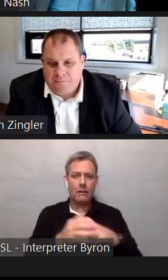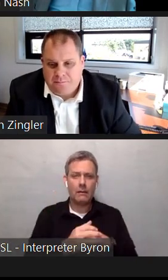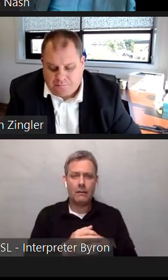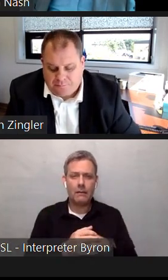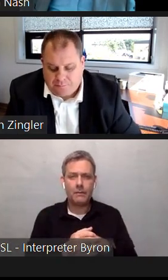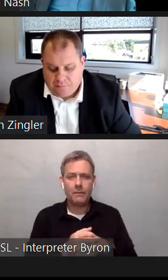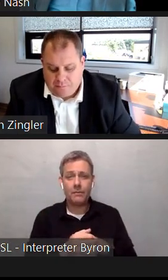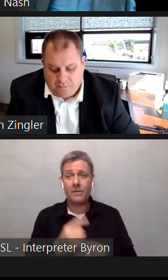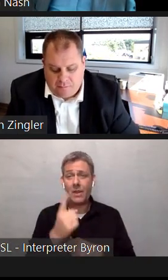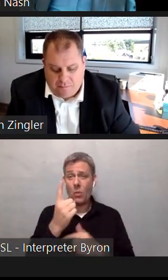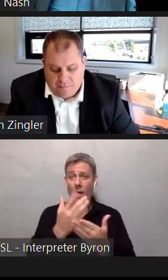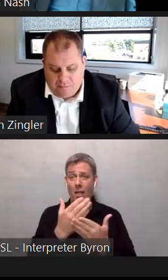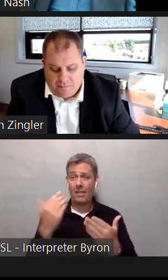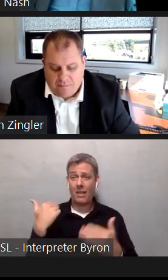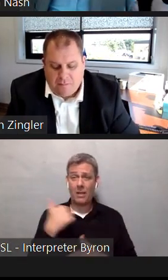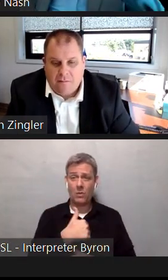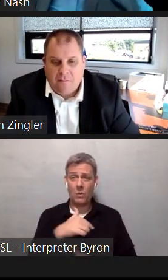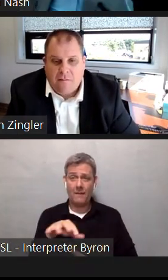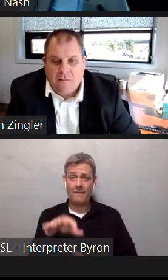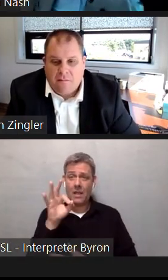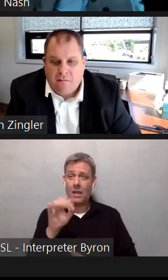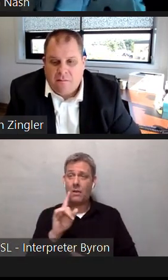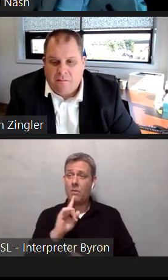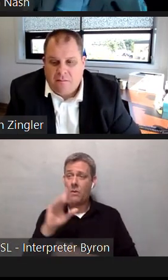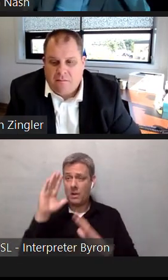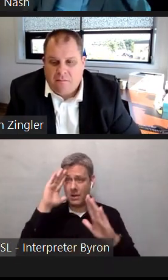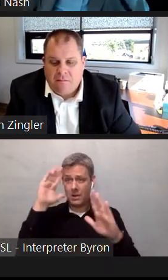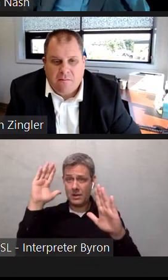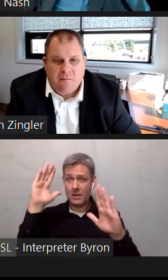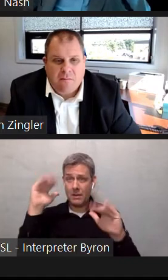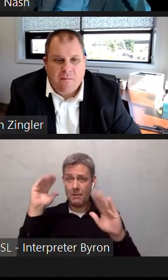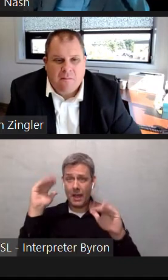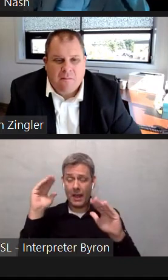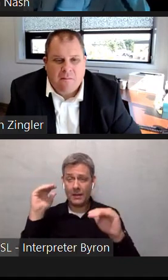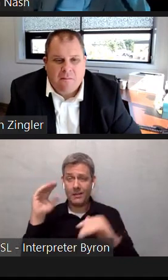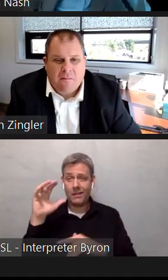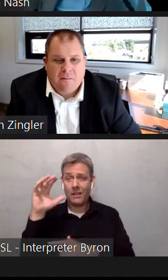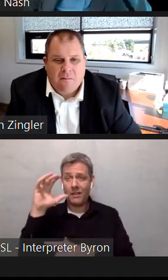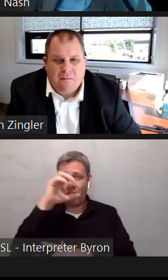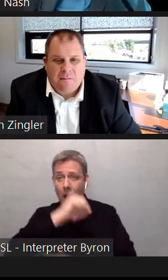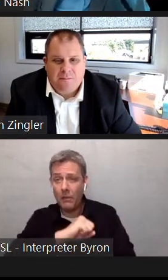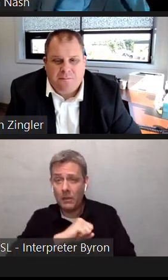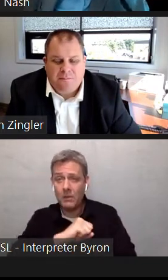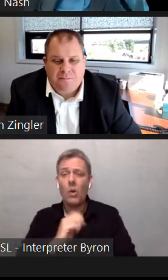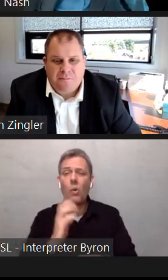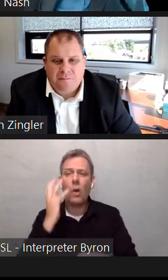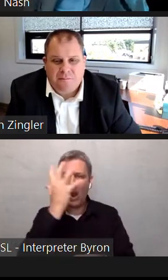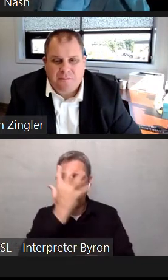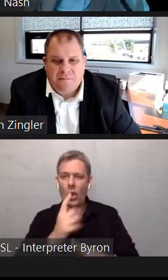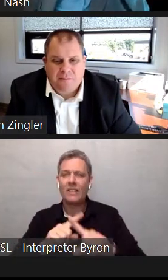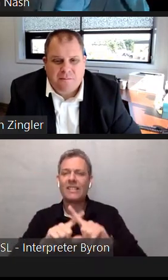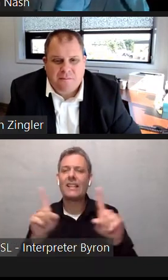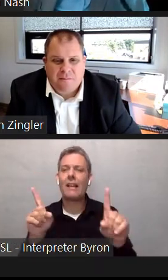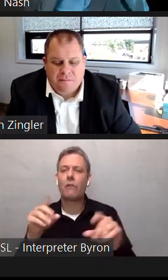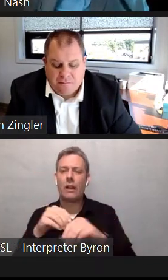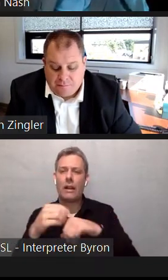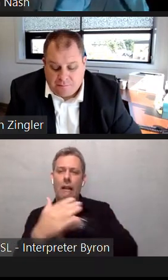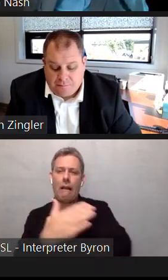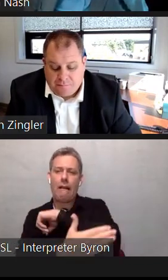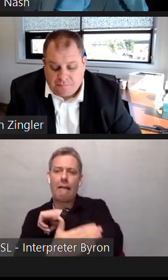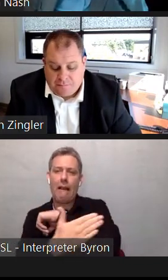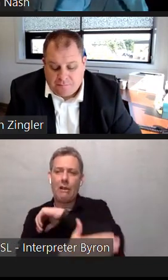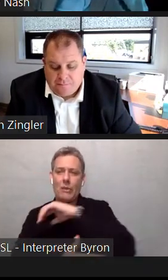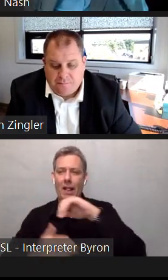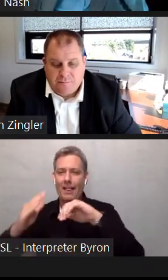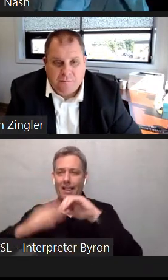of the things that we found, we expected, well, it's, the hypothesis was this would look different in rural counties than it did in urban counties. That's not